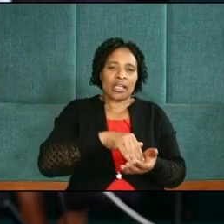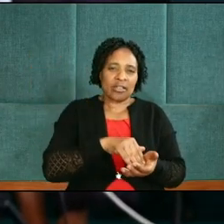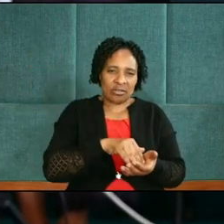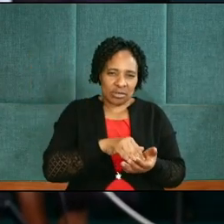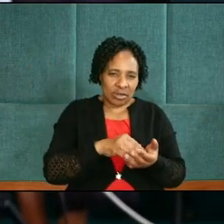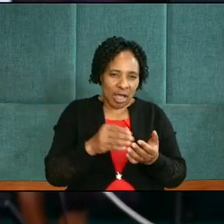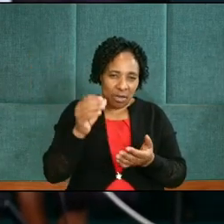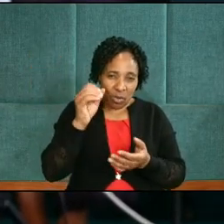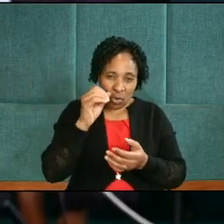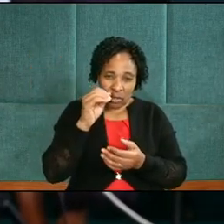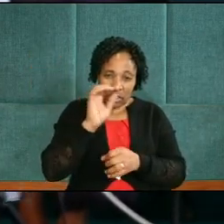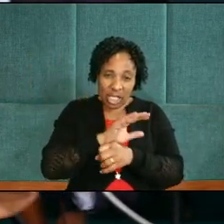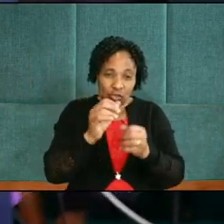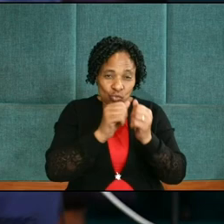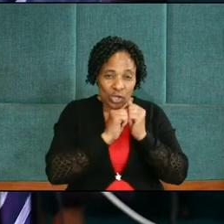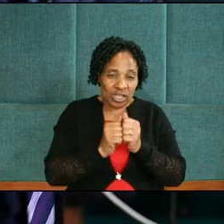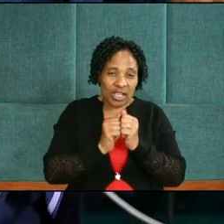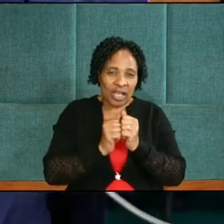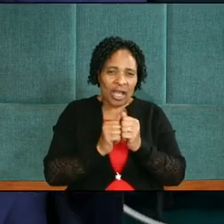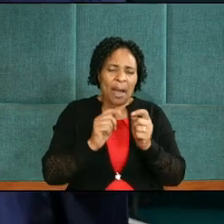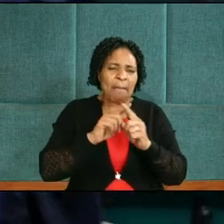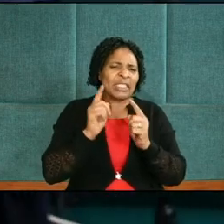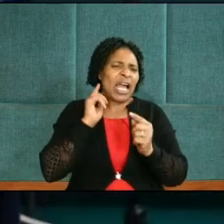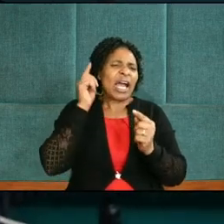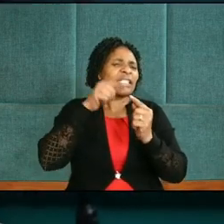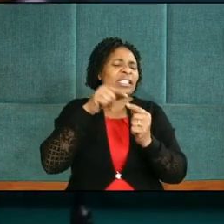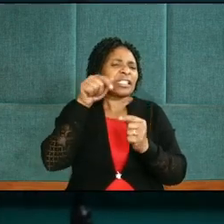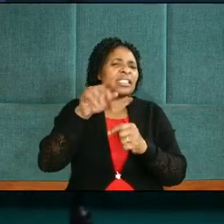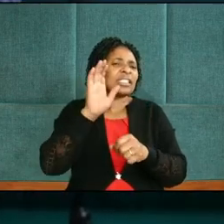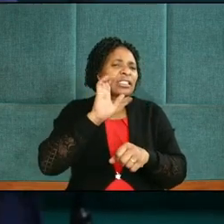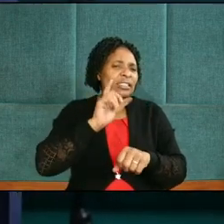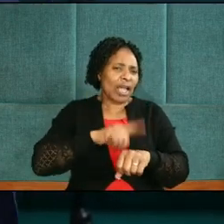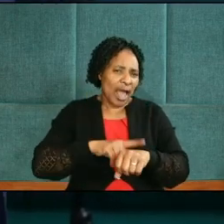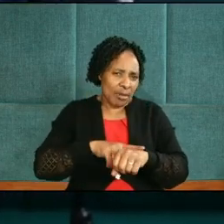Is the church with me? But until that time,